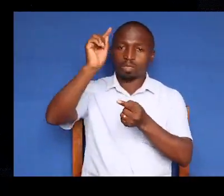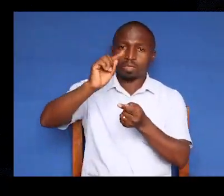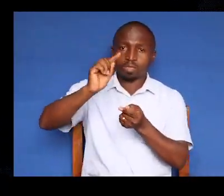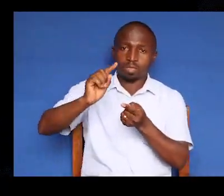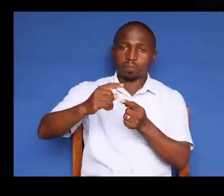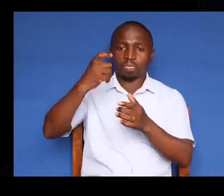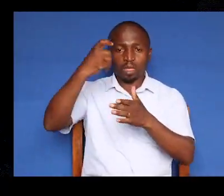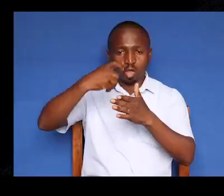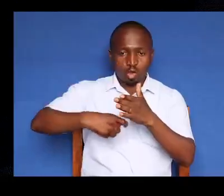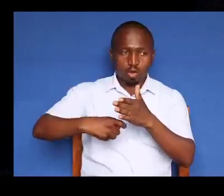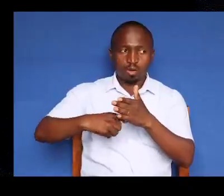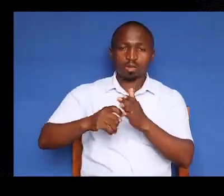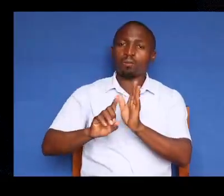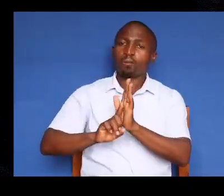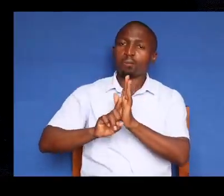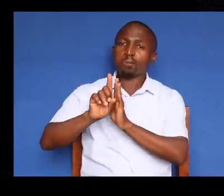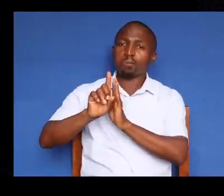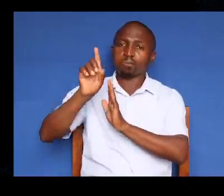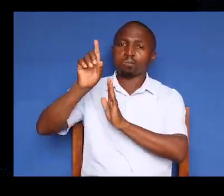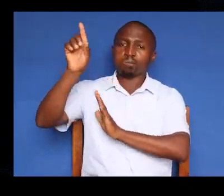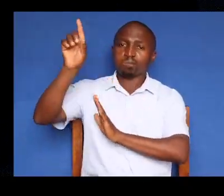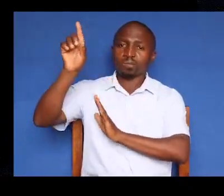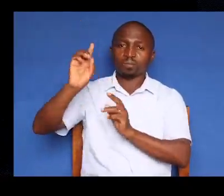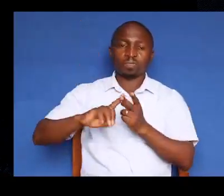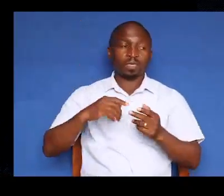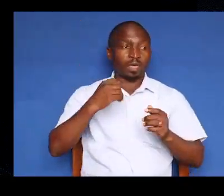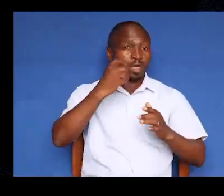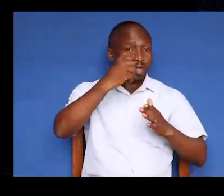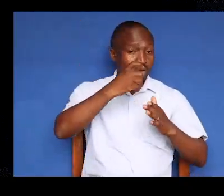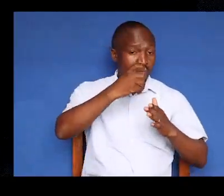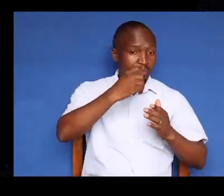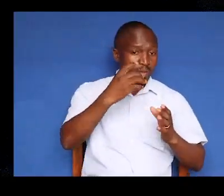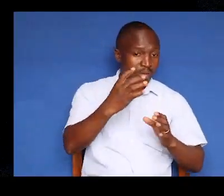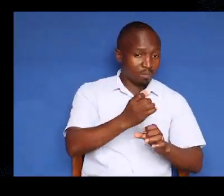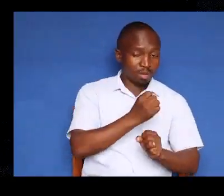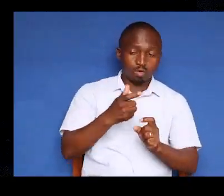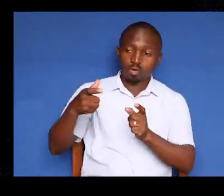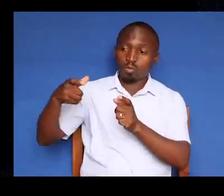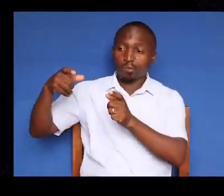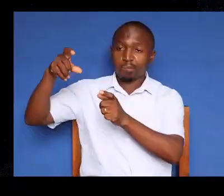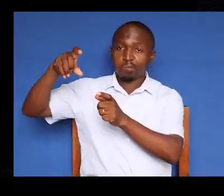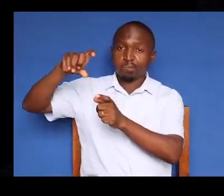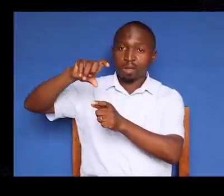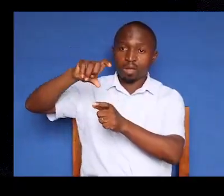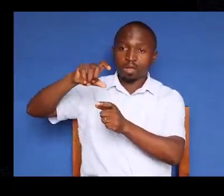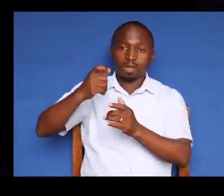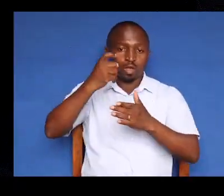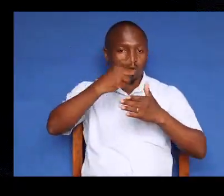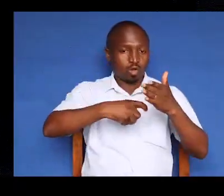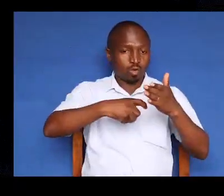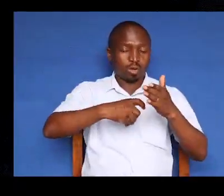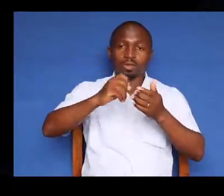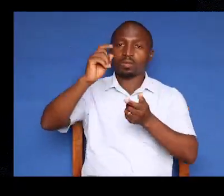tax rate is seen to increase. And when the income increasing, tax rate is seen